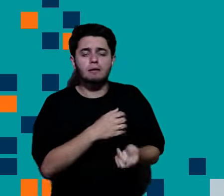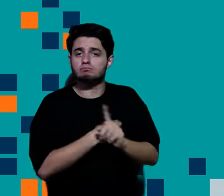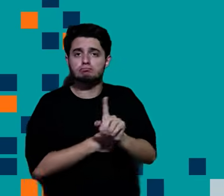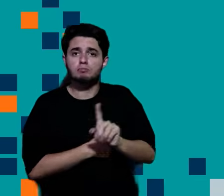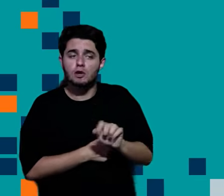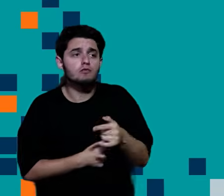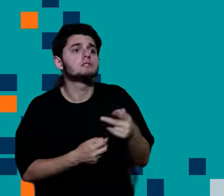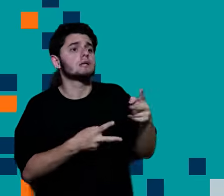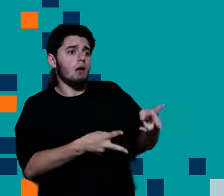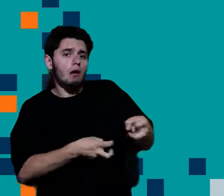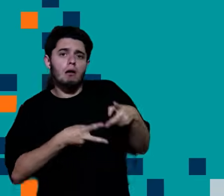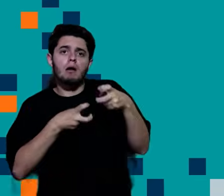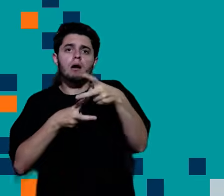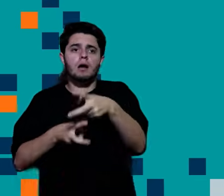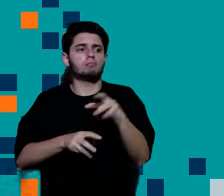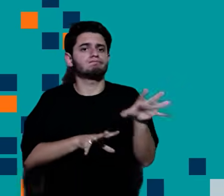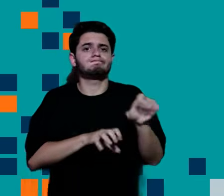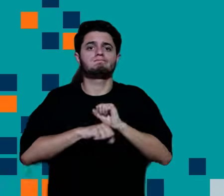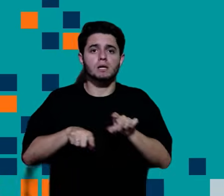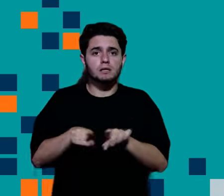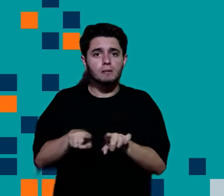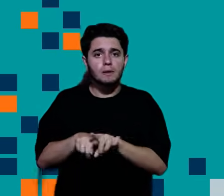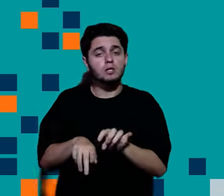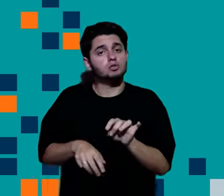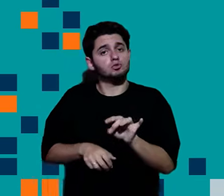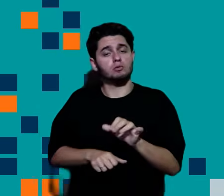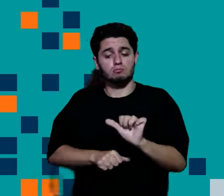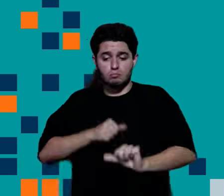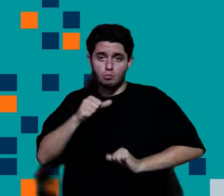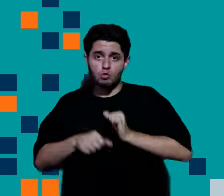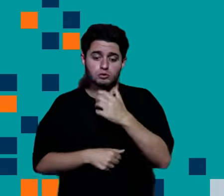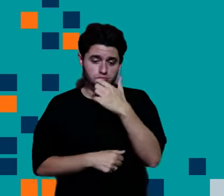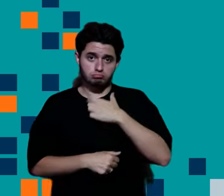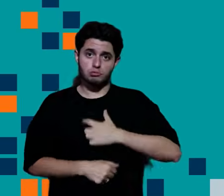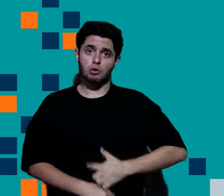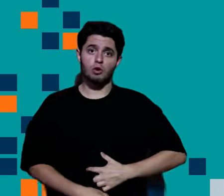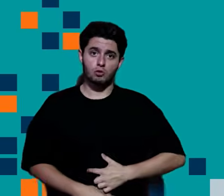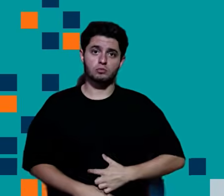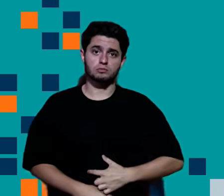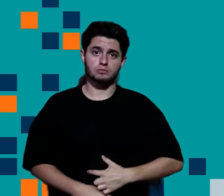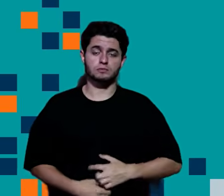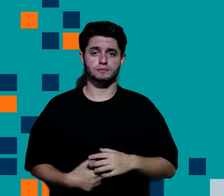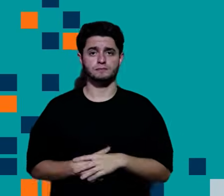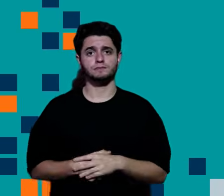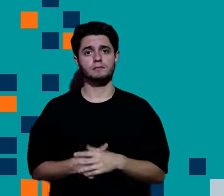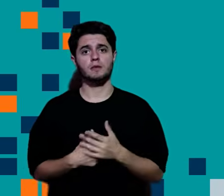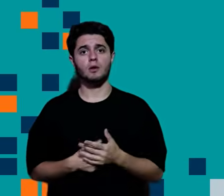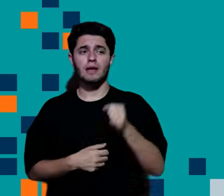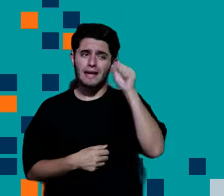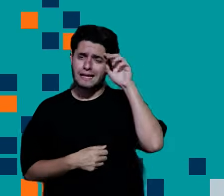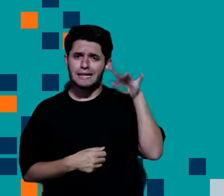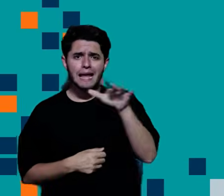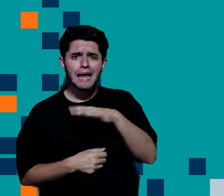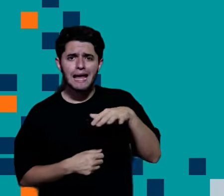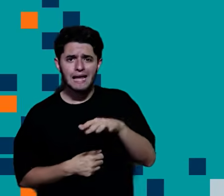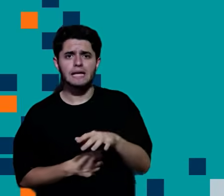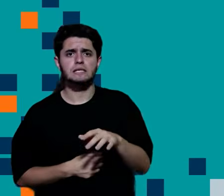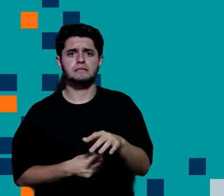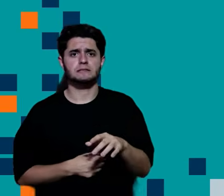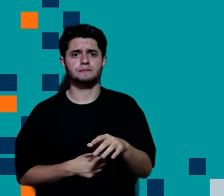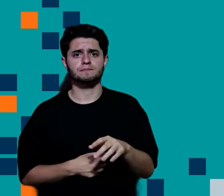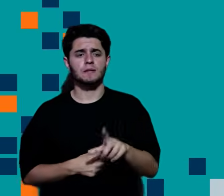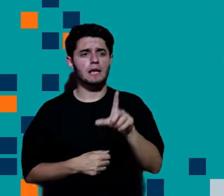your senses, your sight, sound, touch, hearing. And this idea that there's this